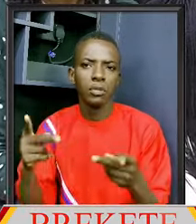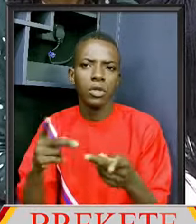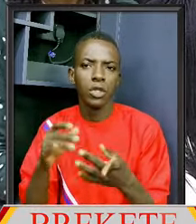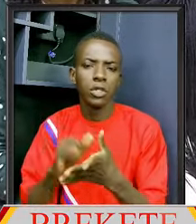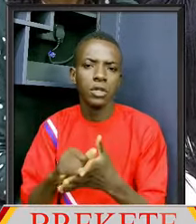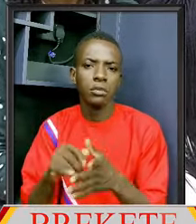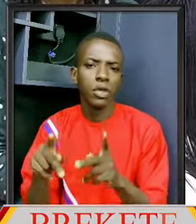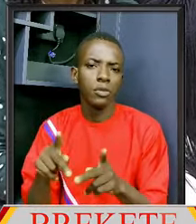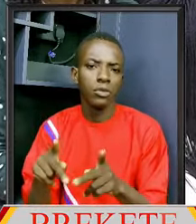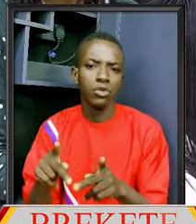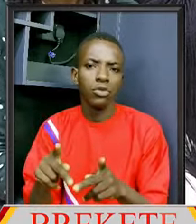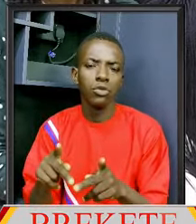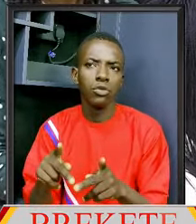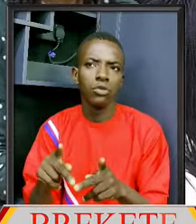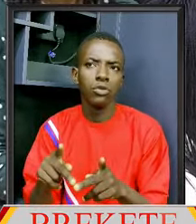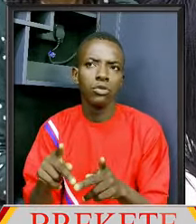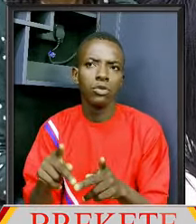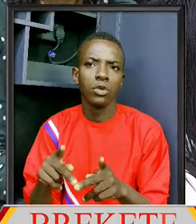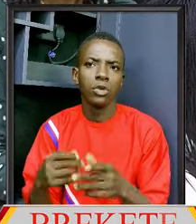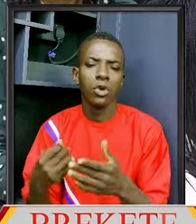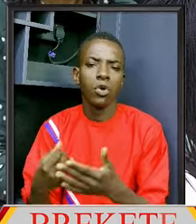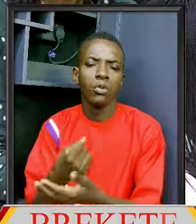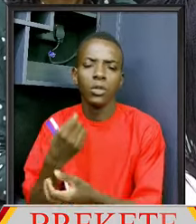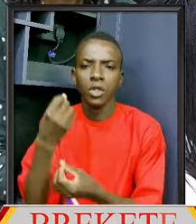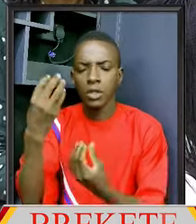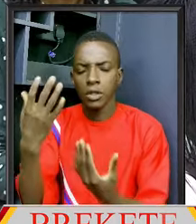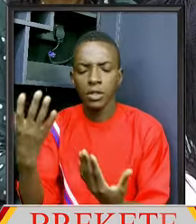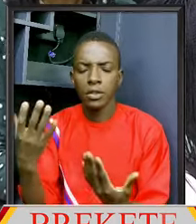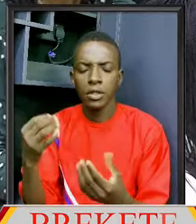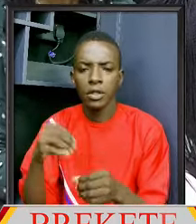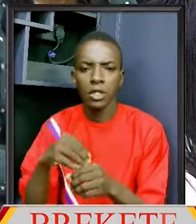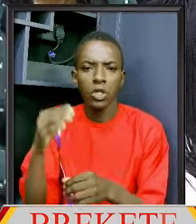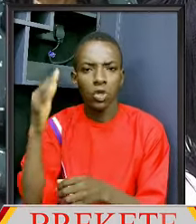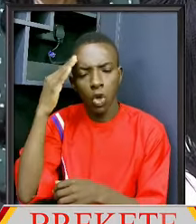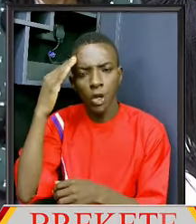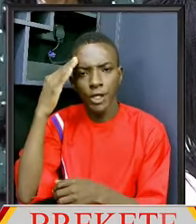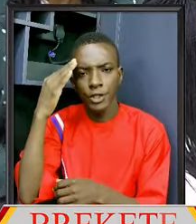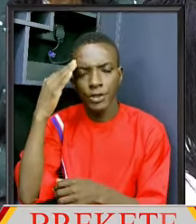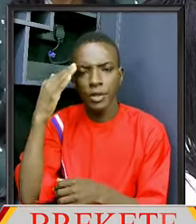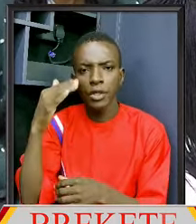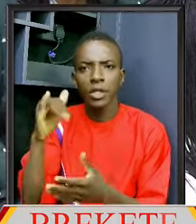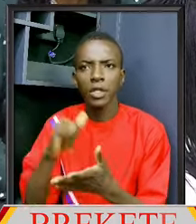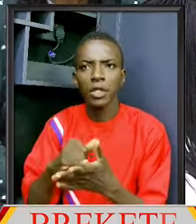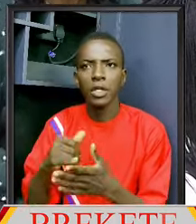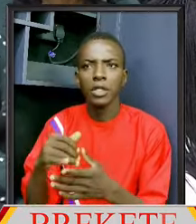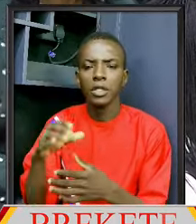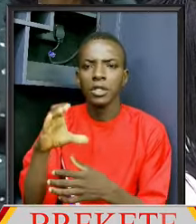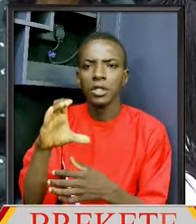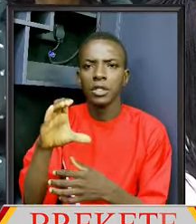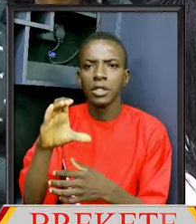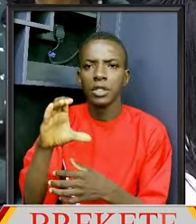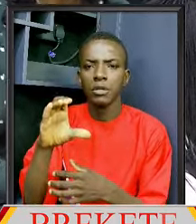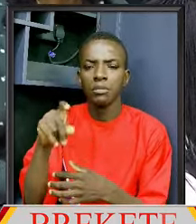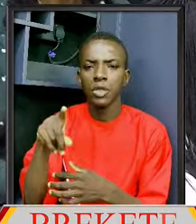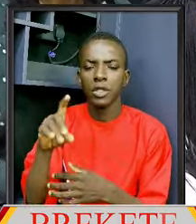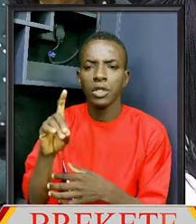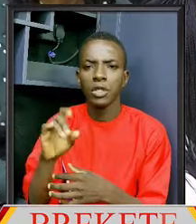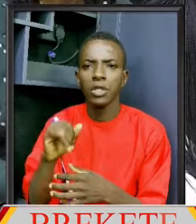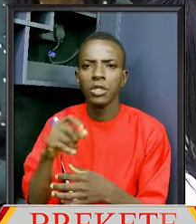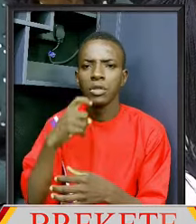people go take they updated in knowledge. So that CPD is